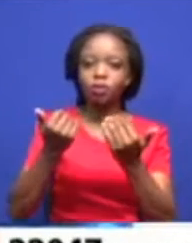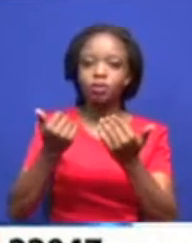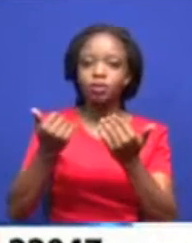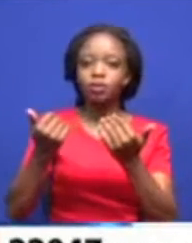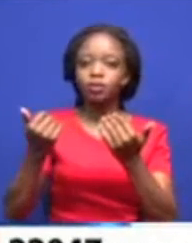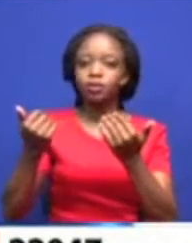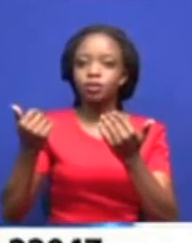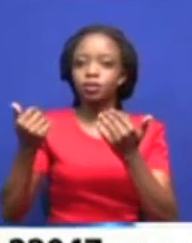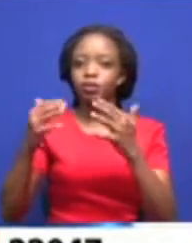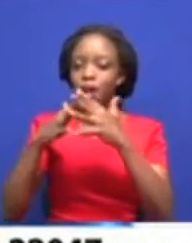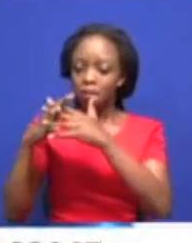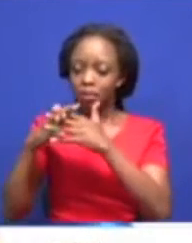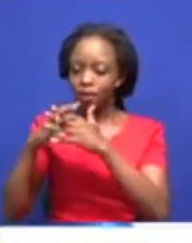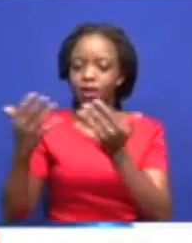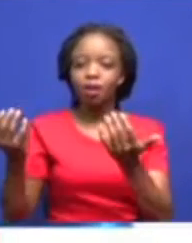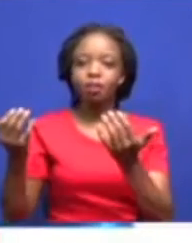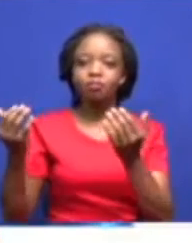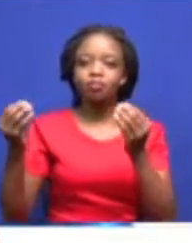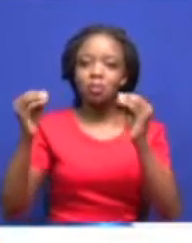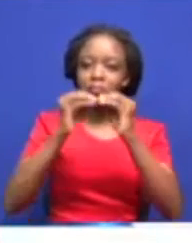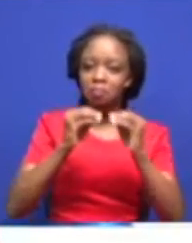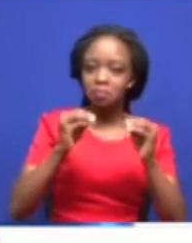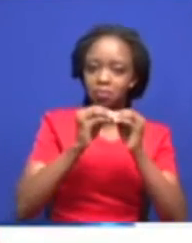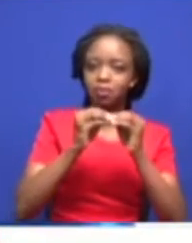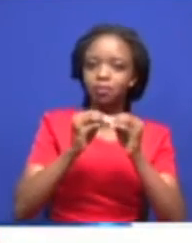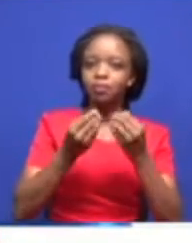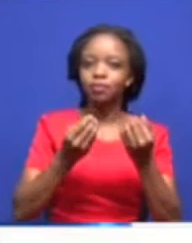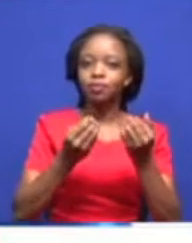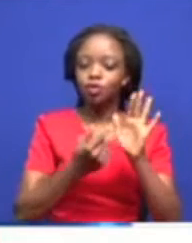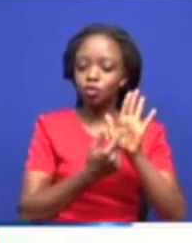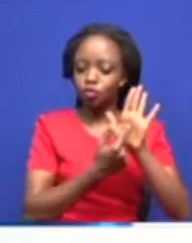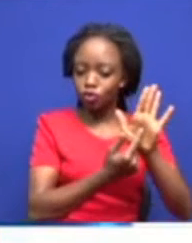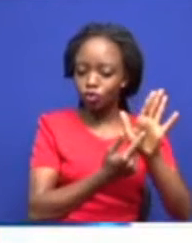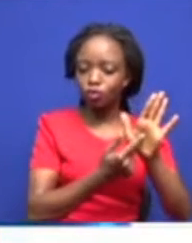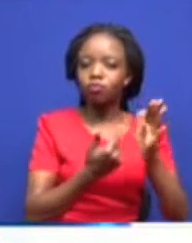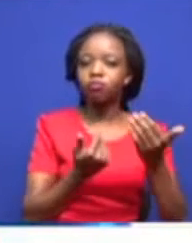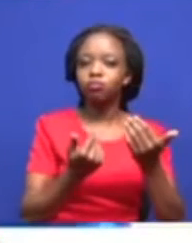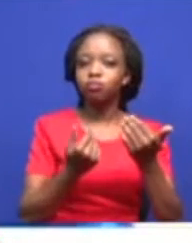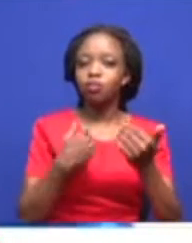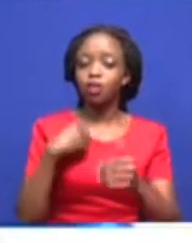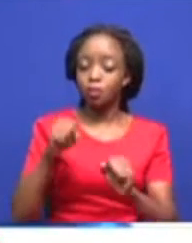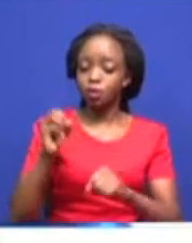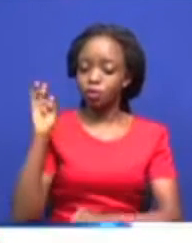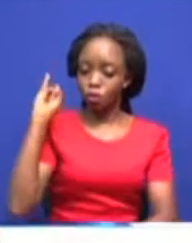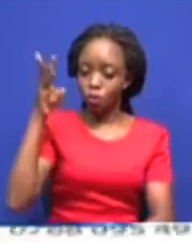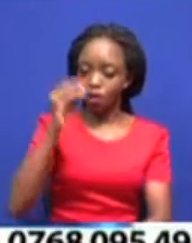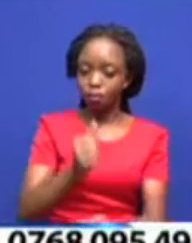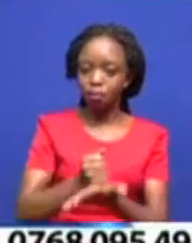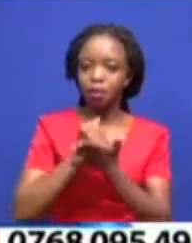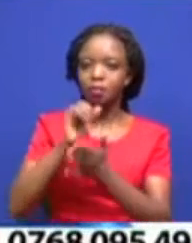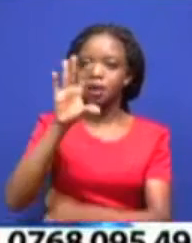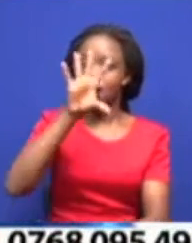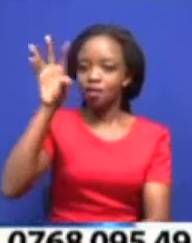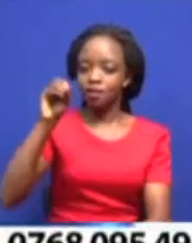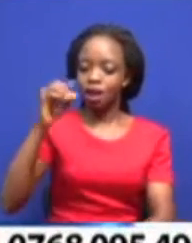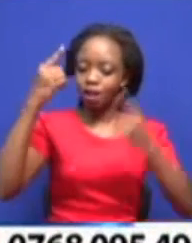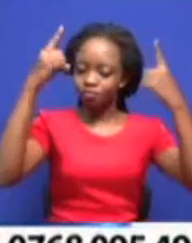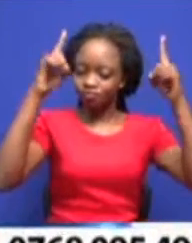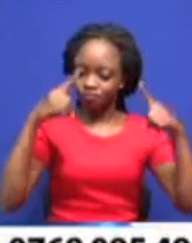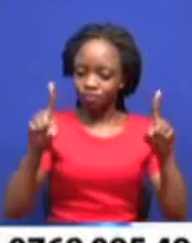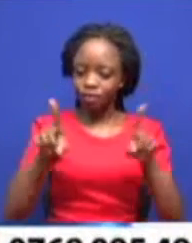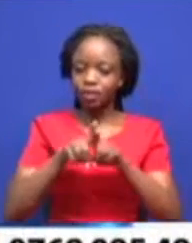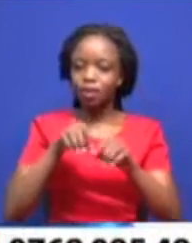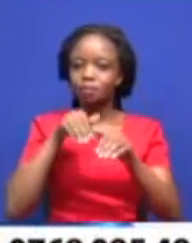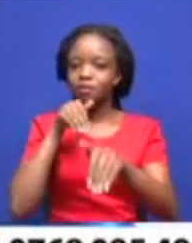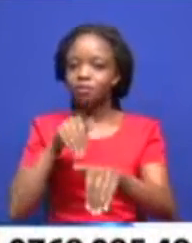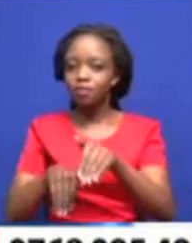Congress, you know, playing a role, landmark legislation that will help Africa to prosper, such as